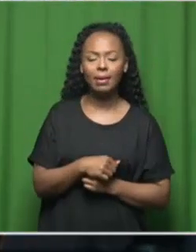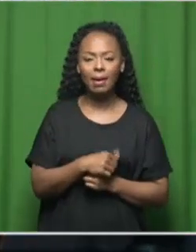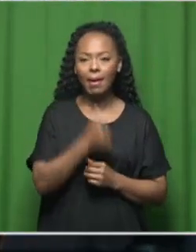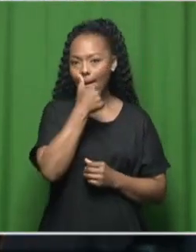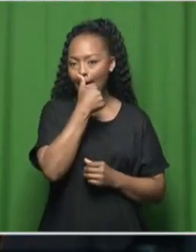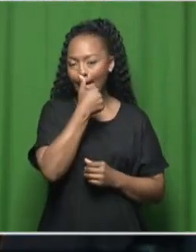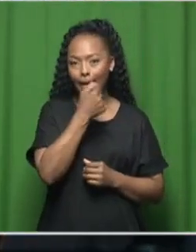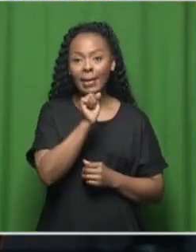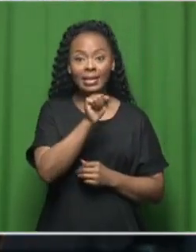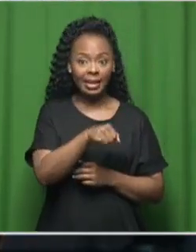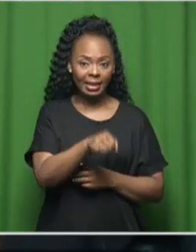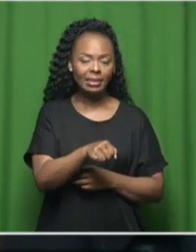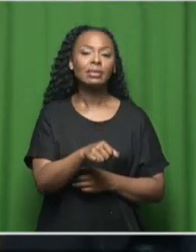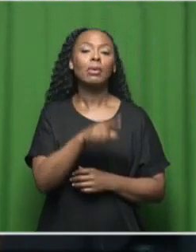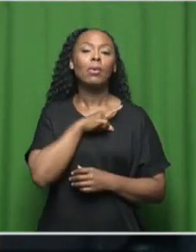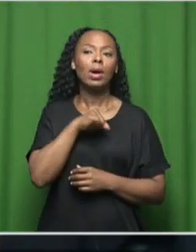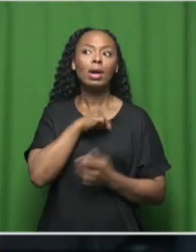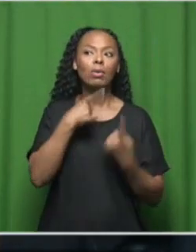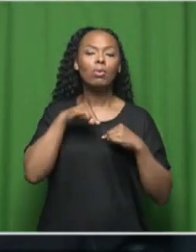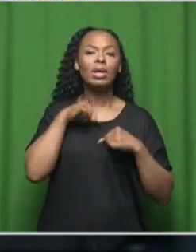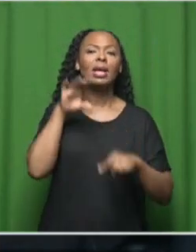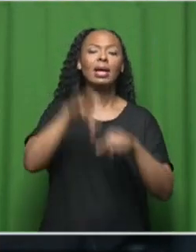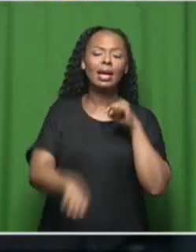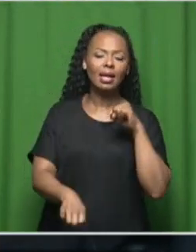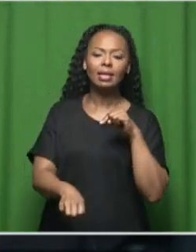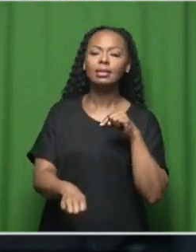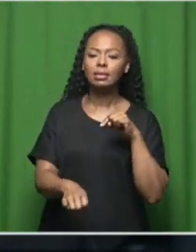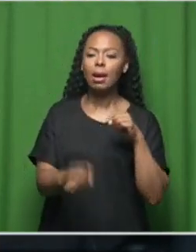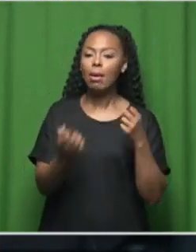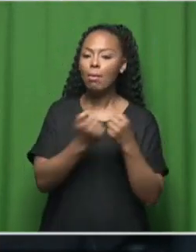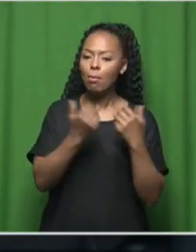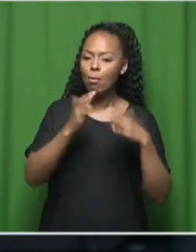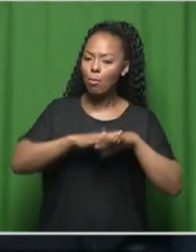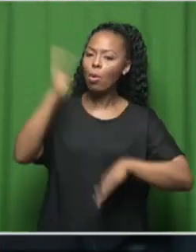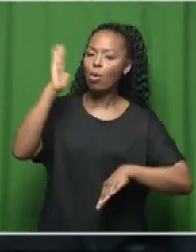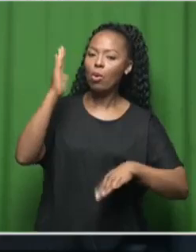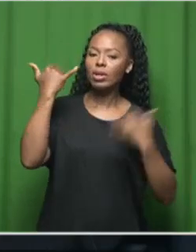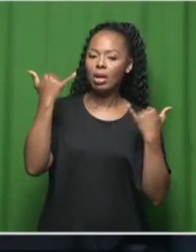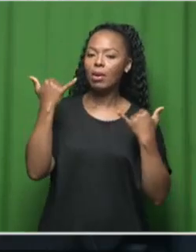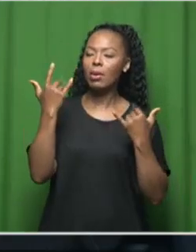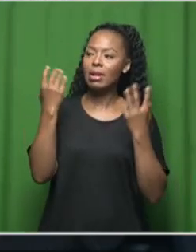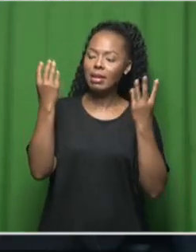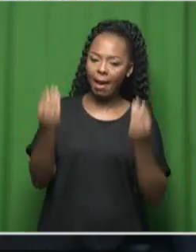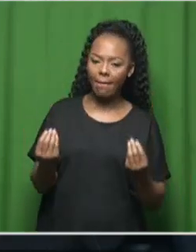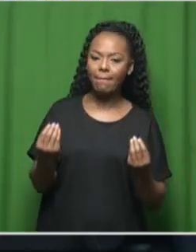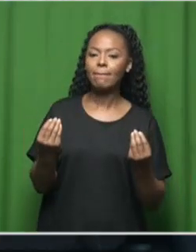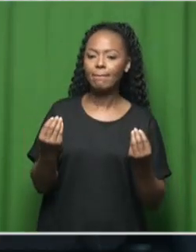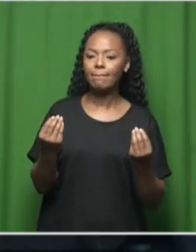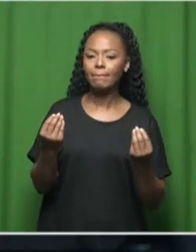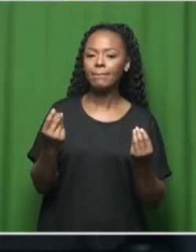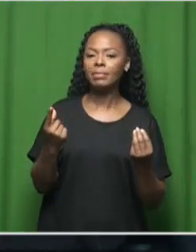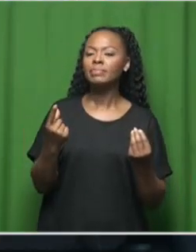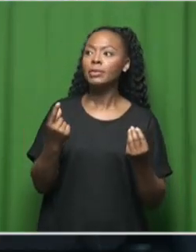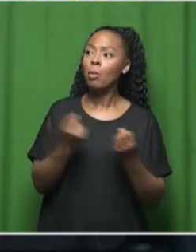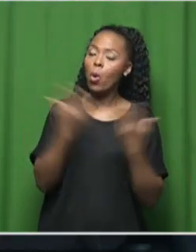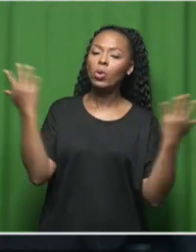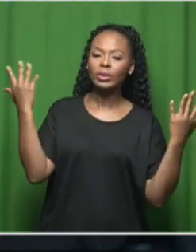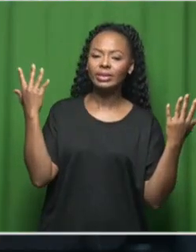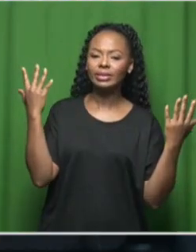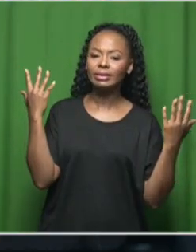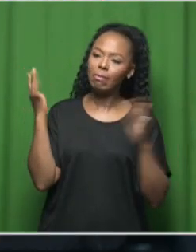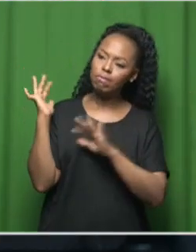also we've realized that there's more strength in numbers, because as I said, we were alerted to